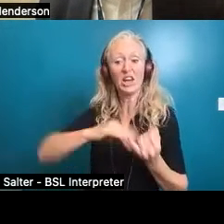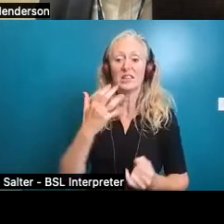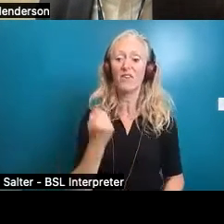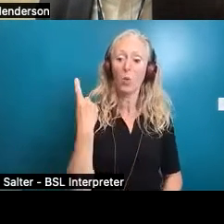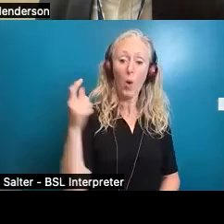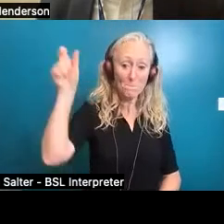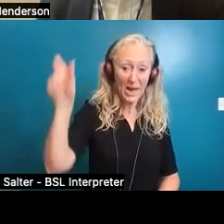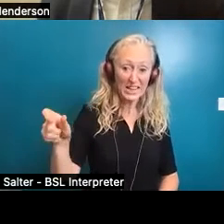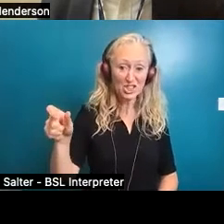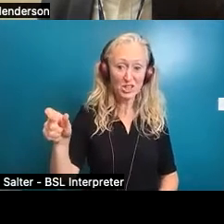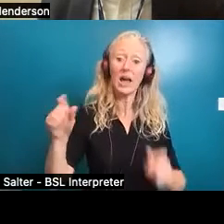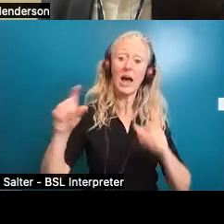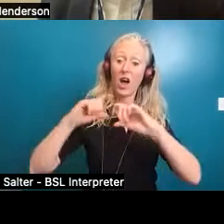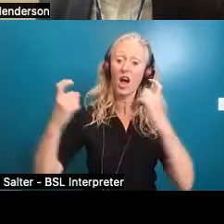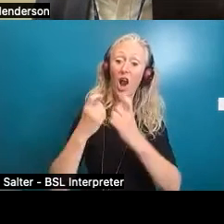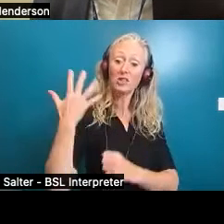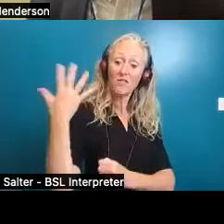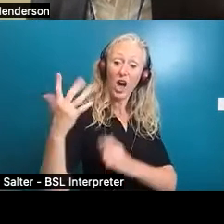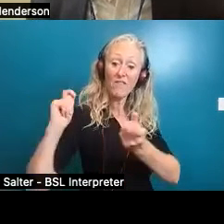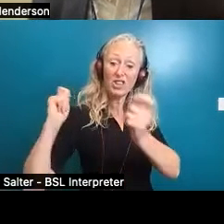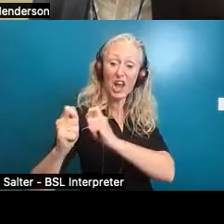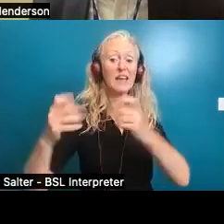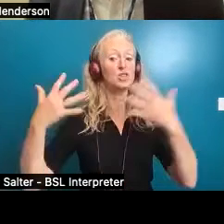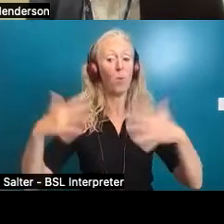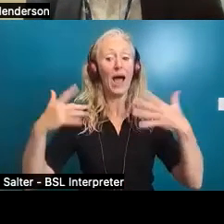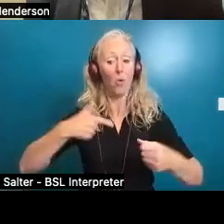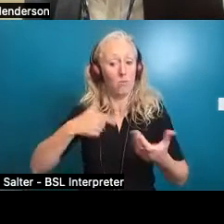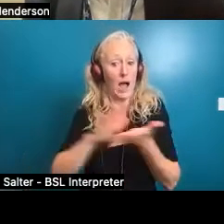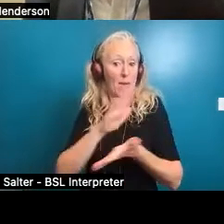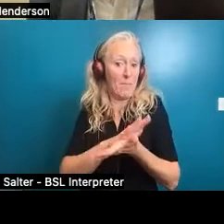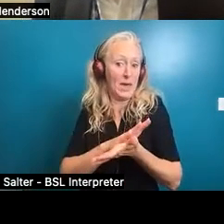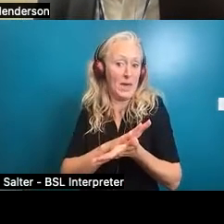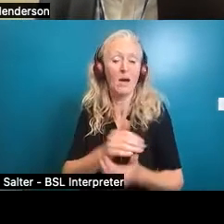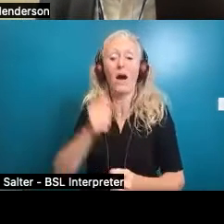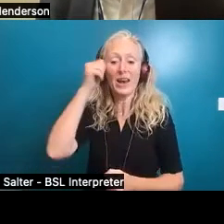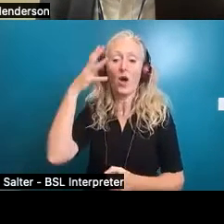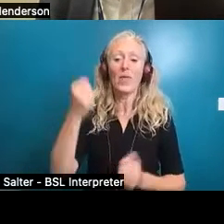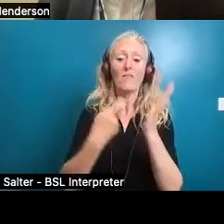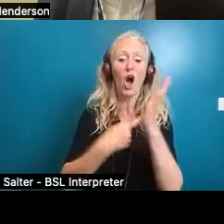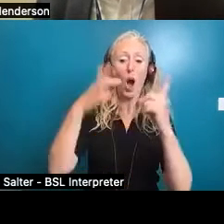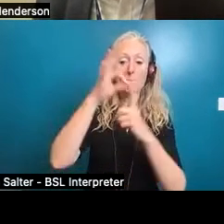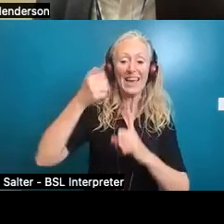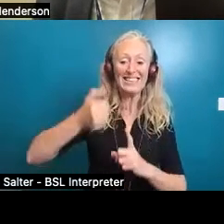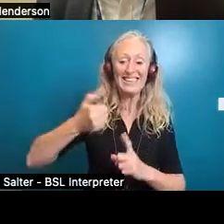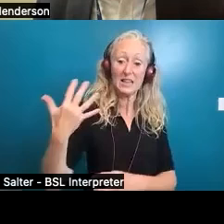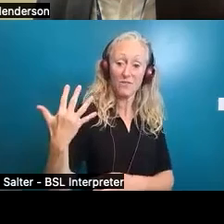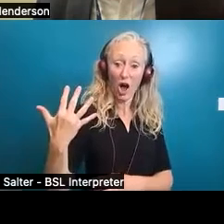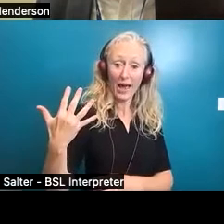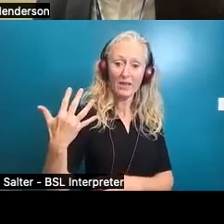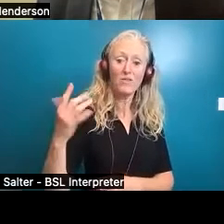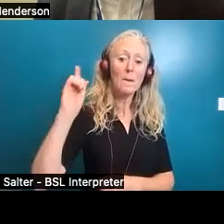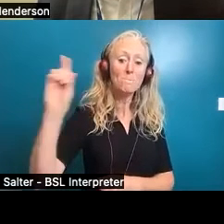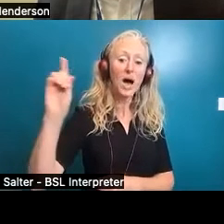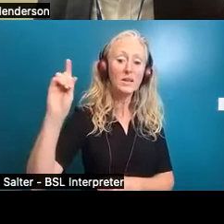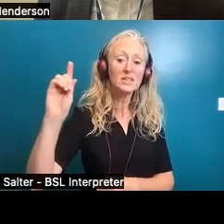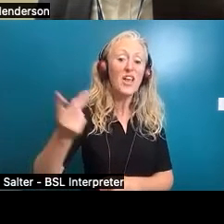class 5 change. I'm happy. I know this patient's got RPE65, which is the particular gene, but the second variant